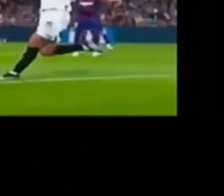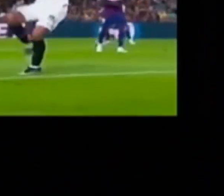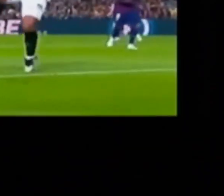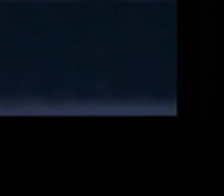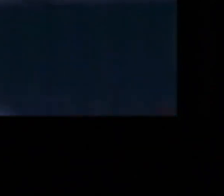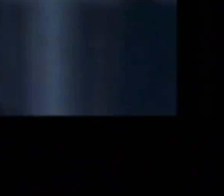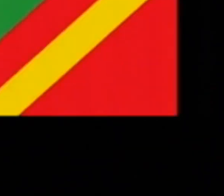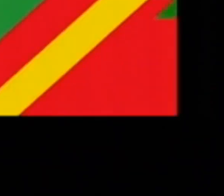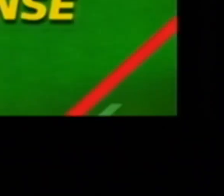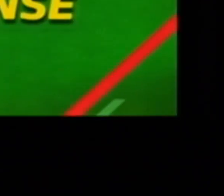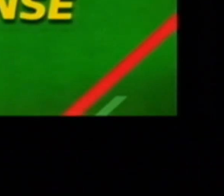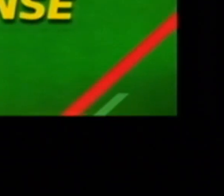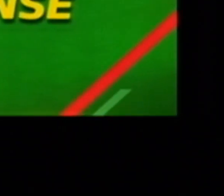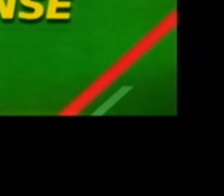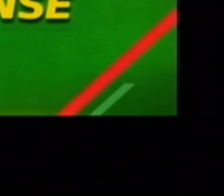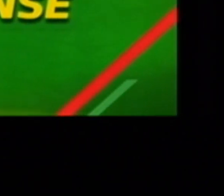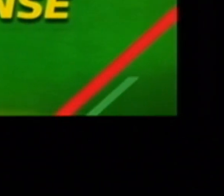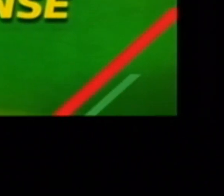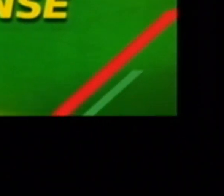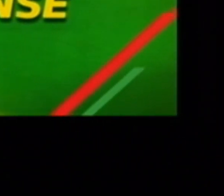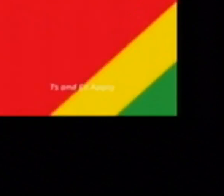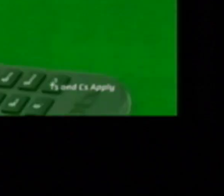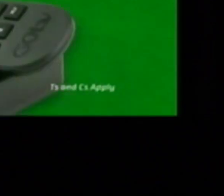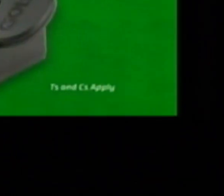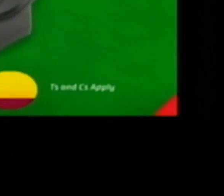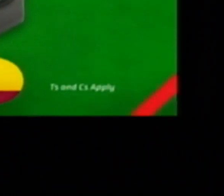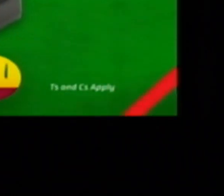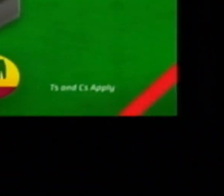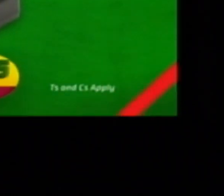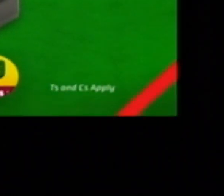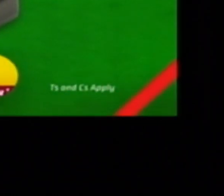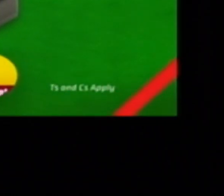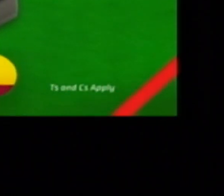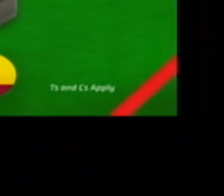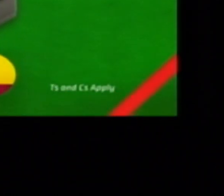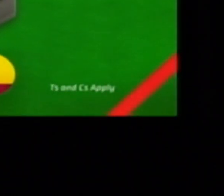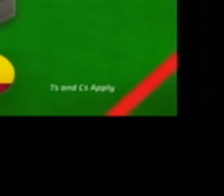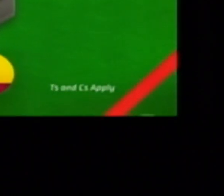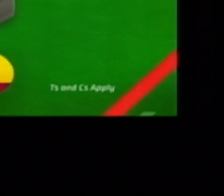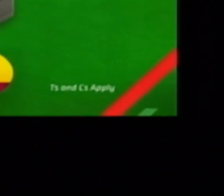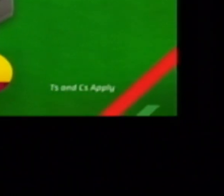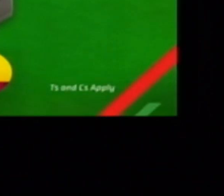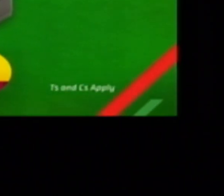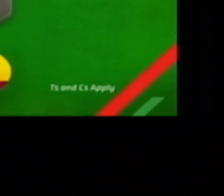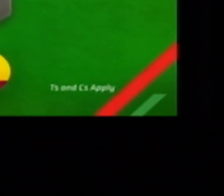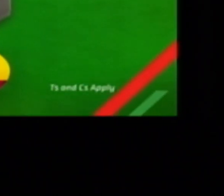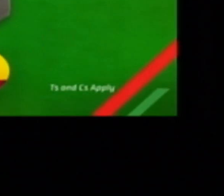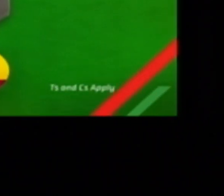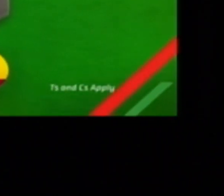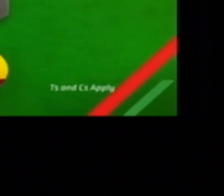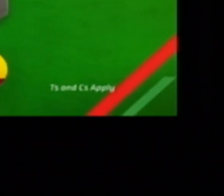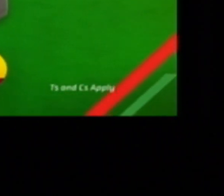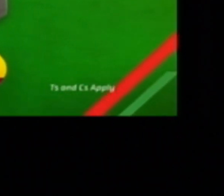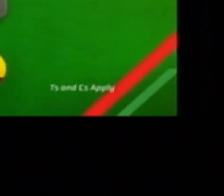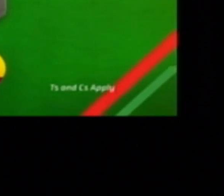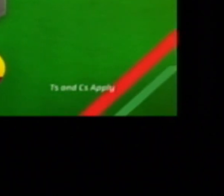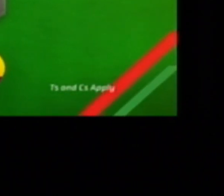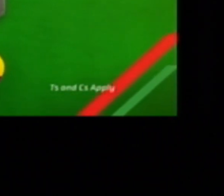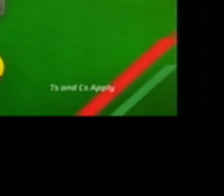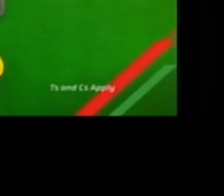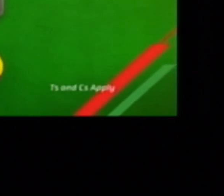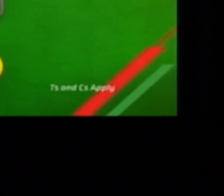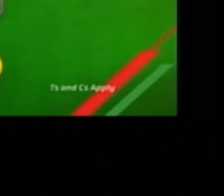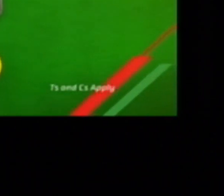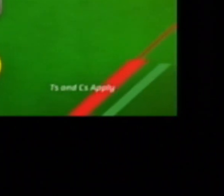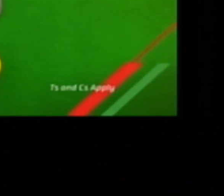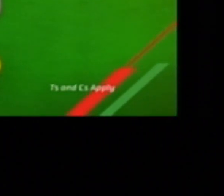Go TV get correct football action will make sense. Get Go TV decoder, we come with 1 month Go TV Max subscription for